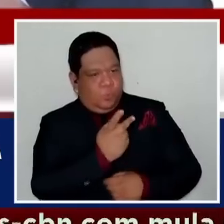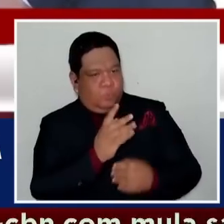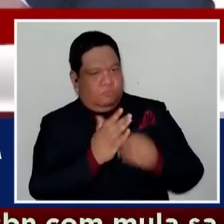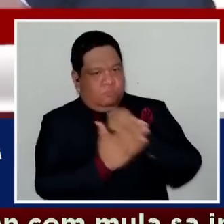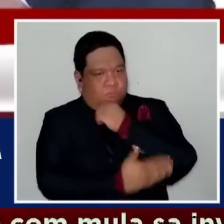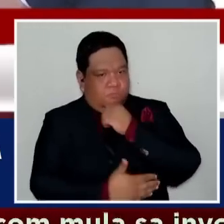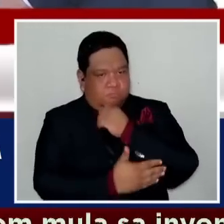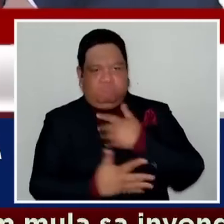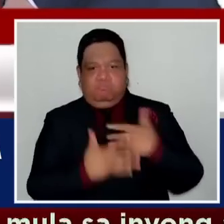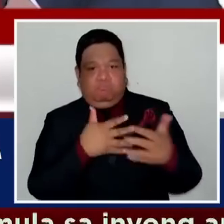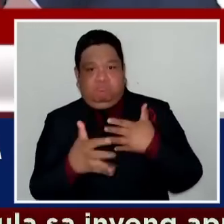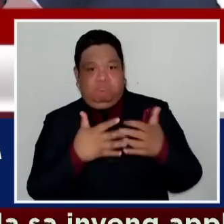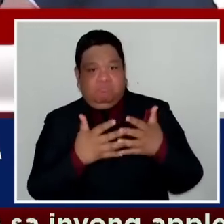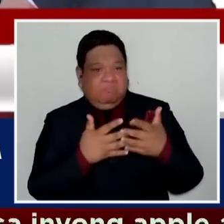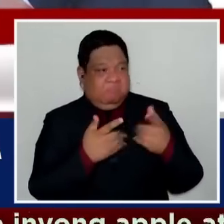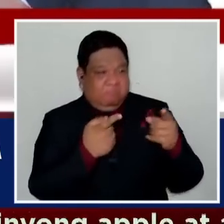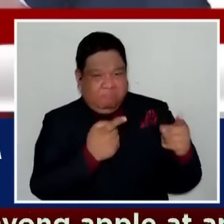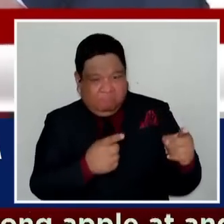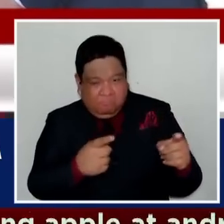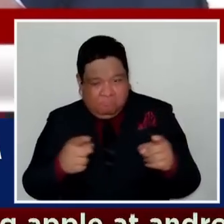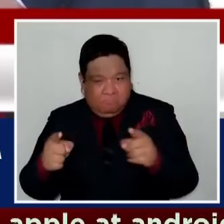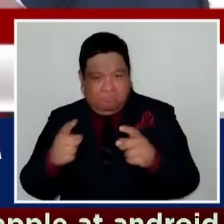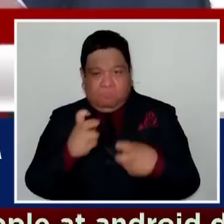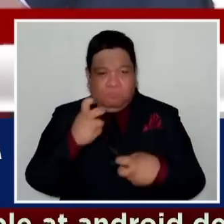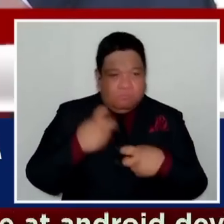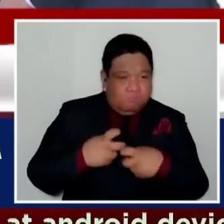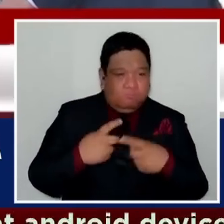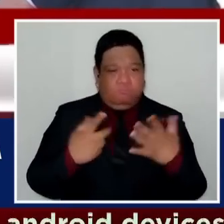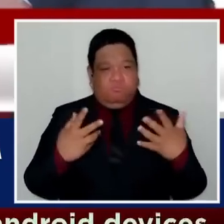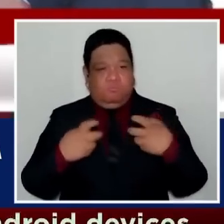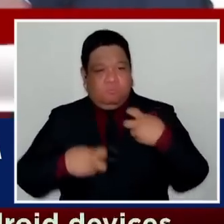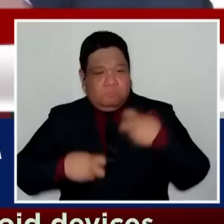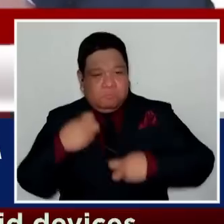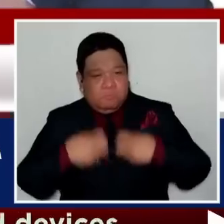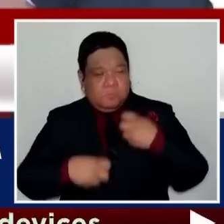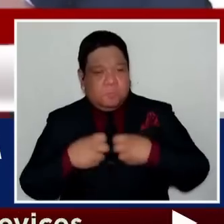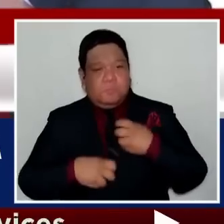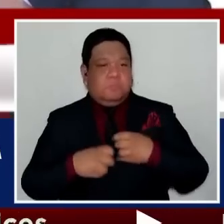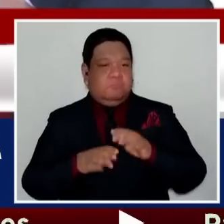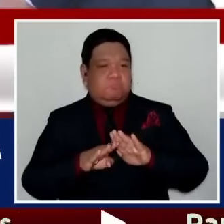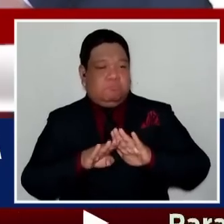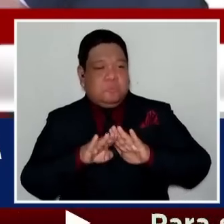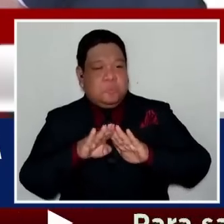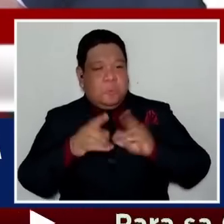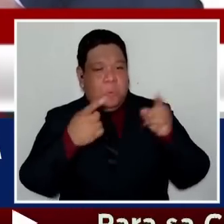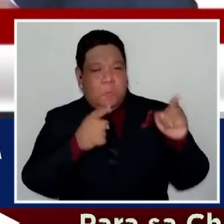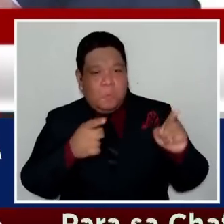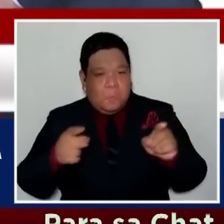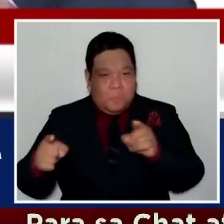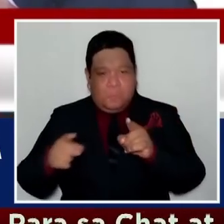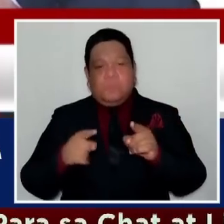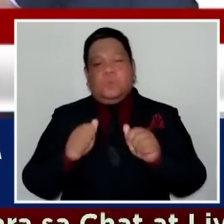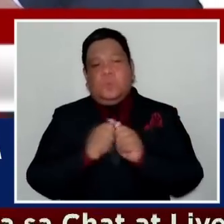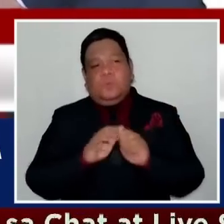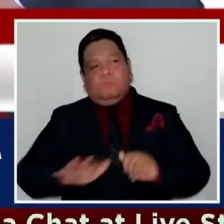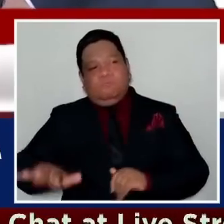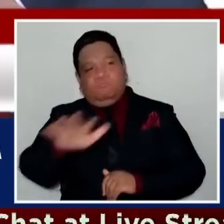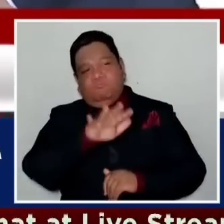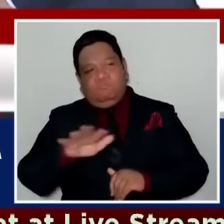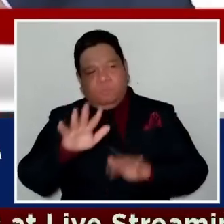the context of all of the difficulties and complexities, the rising tensions in our region and the